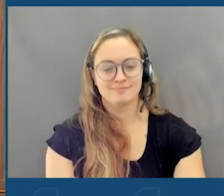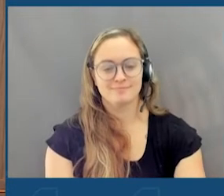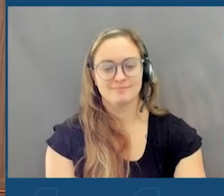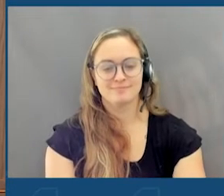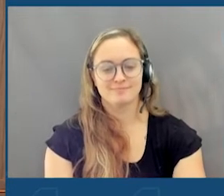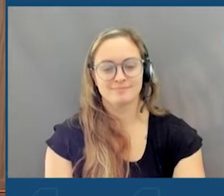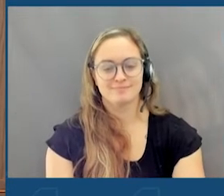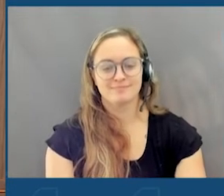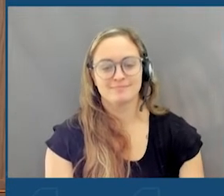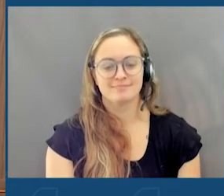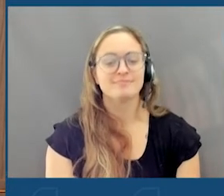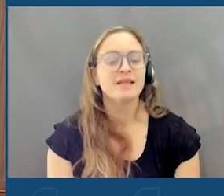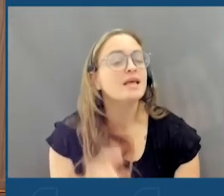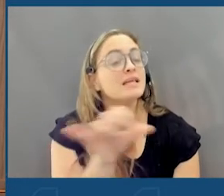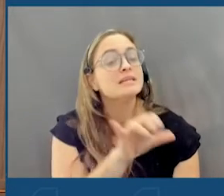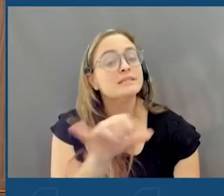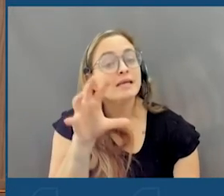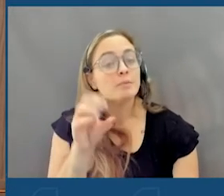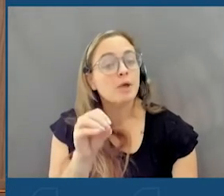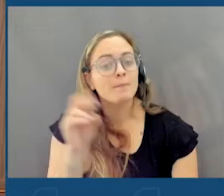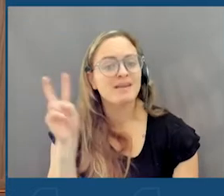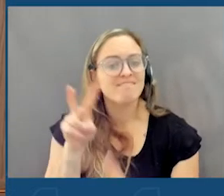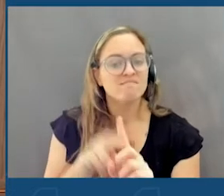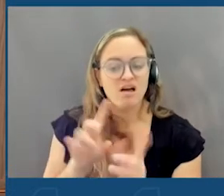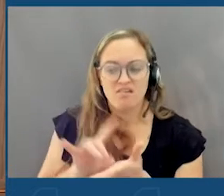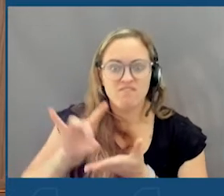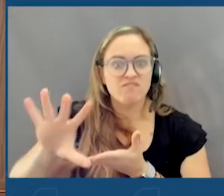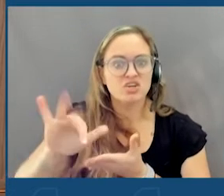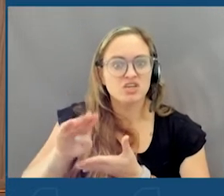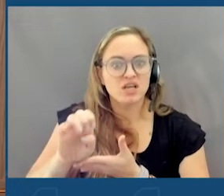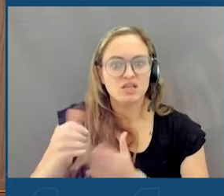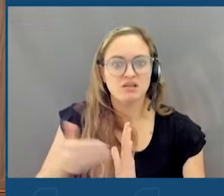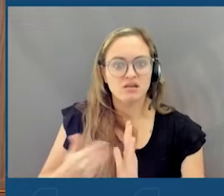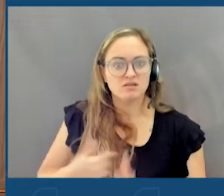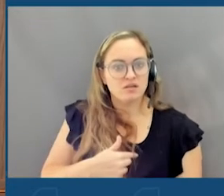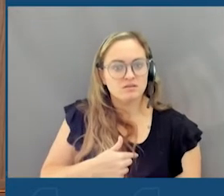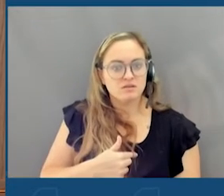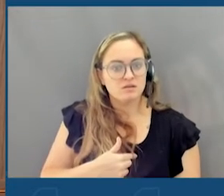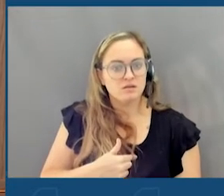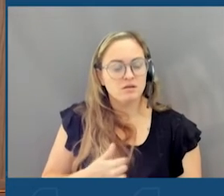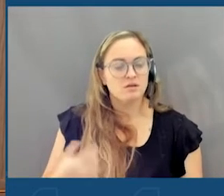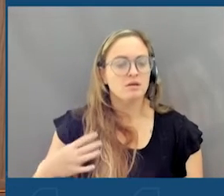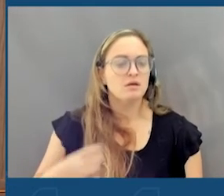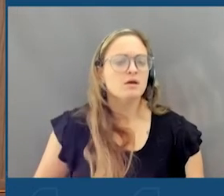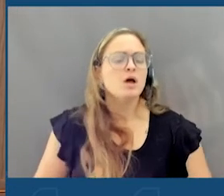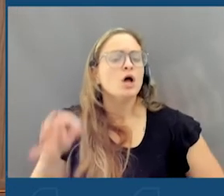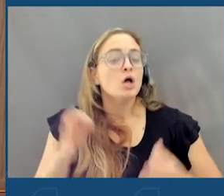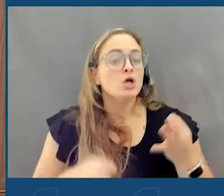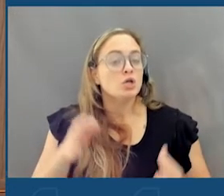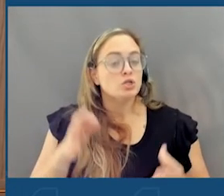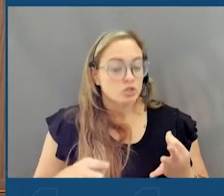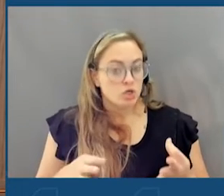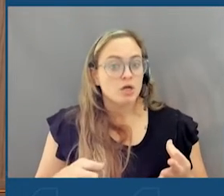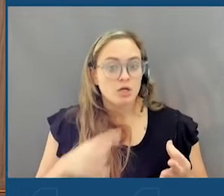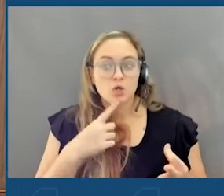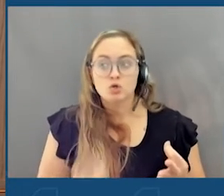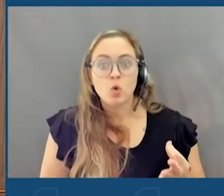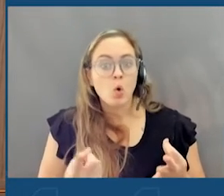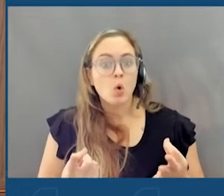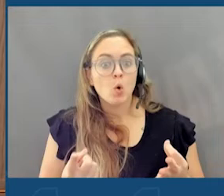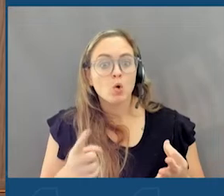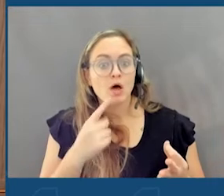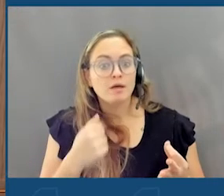This same company filed an eviction case against us. The judge told our tenant to stop paying